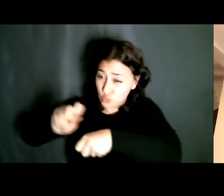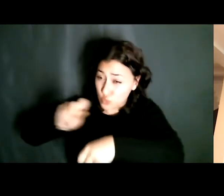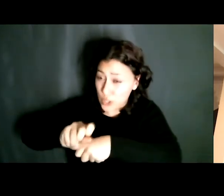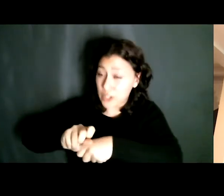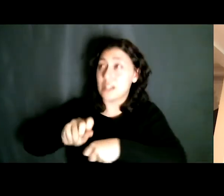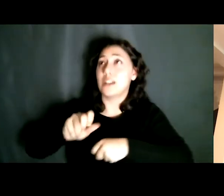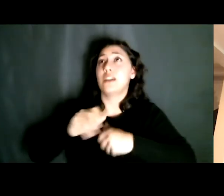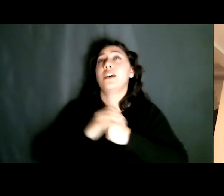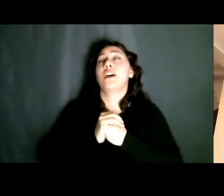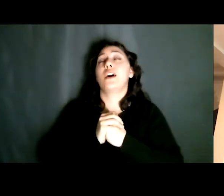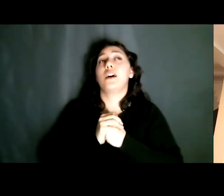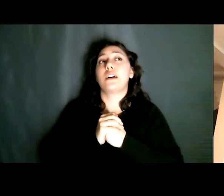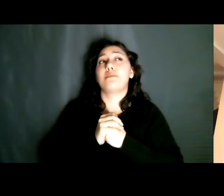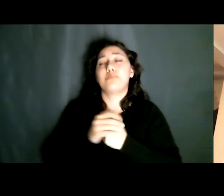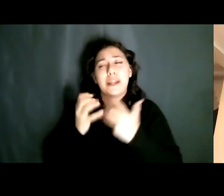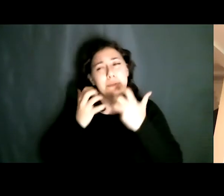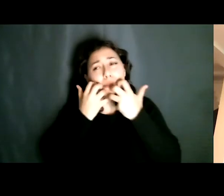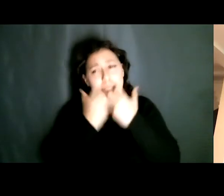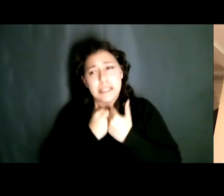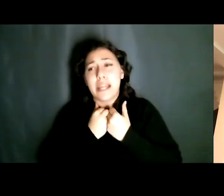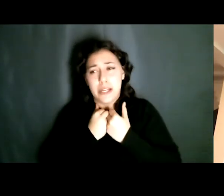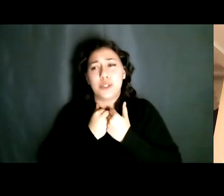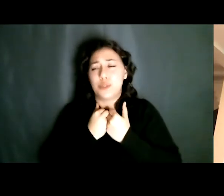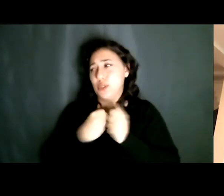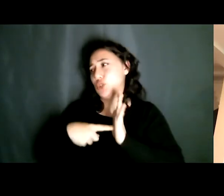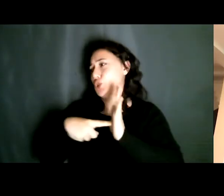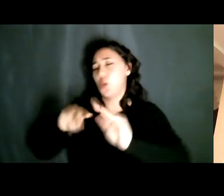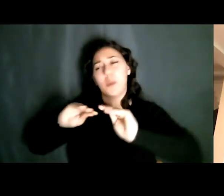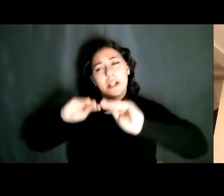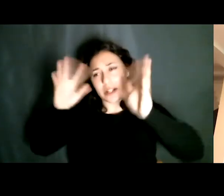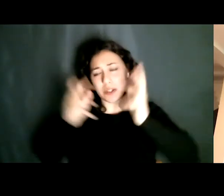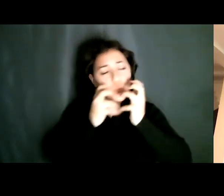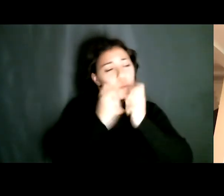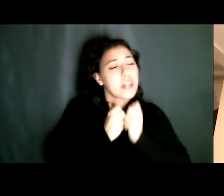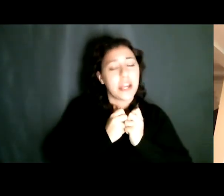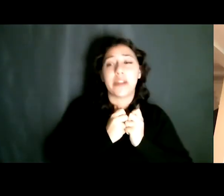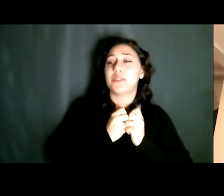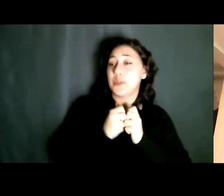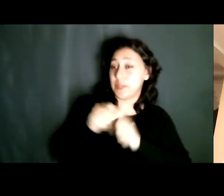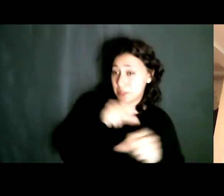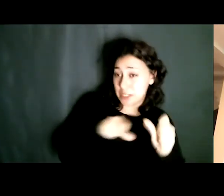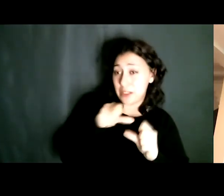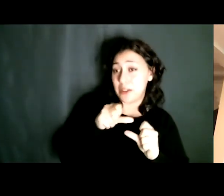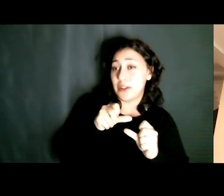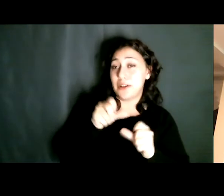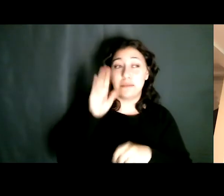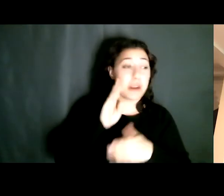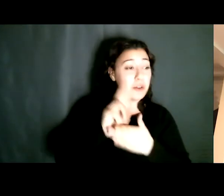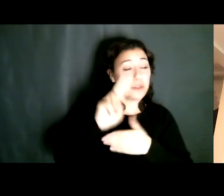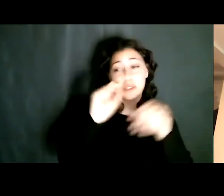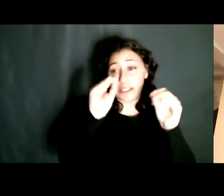one another and to our students. You know, over the last year, so many in our community have